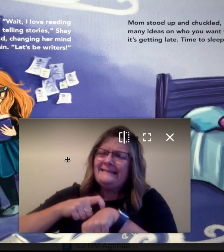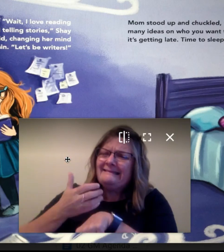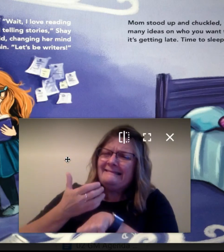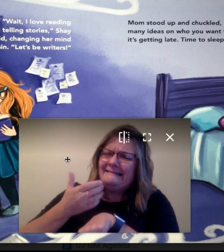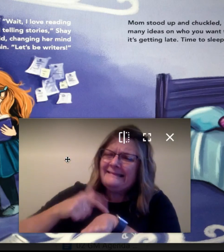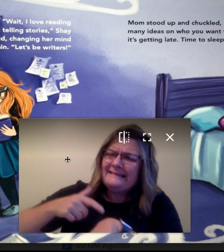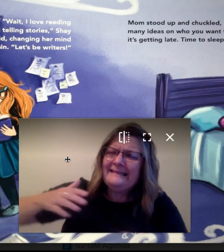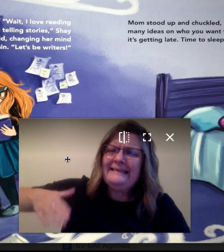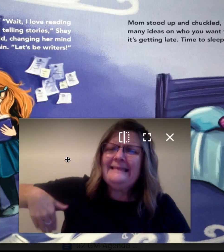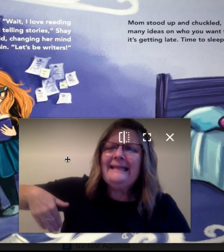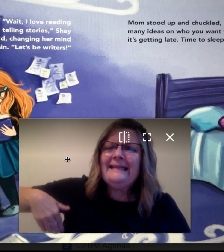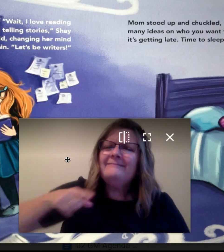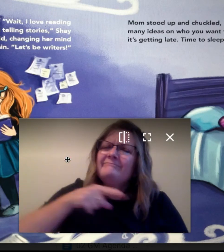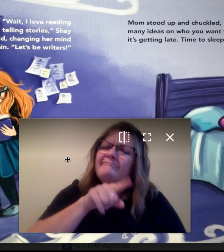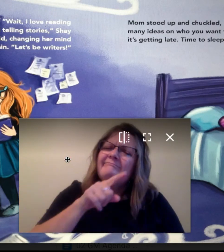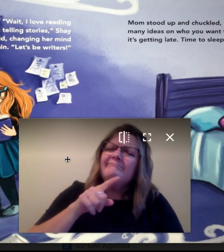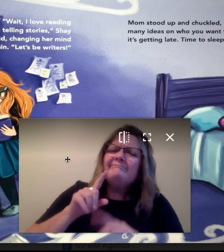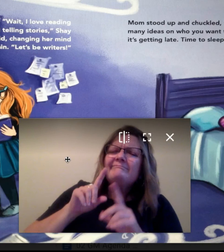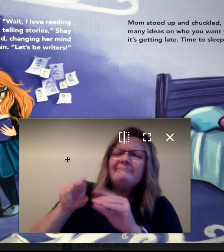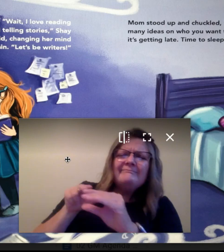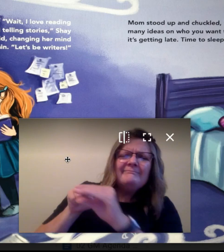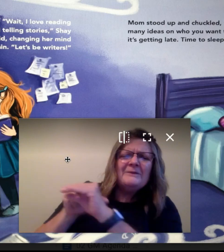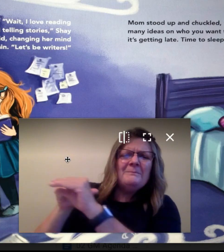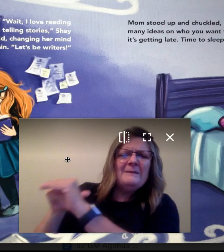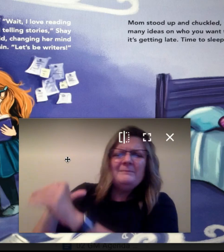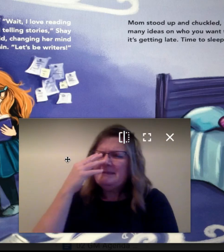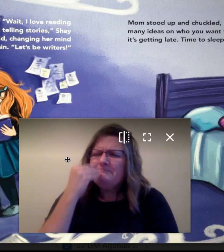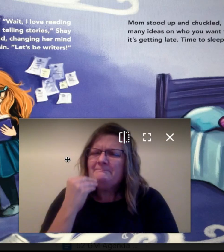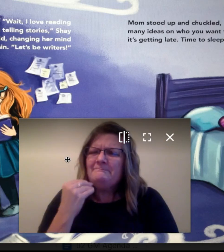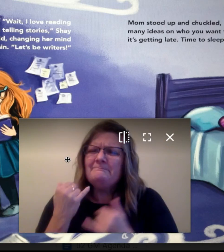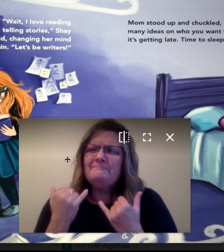it's getting late. Time to sleep, girls.